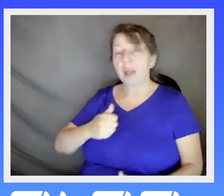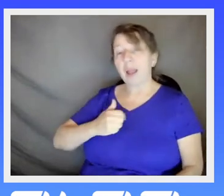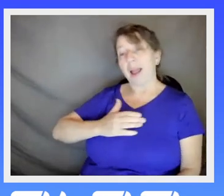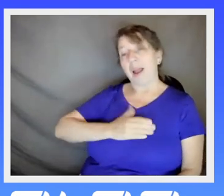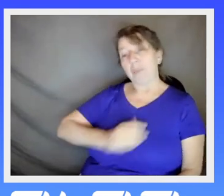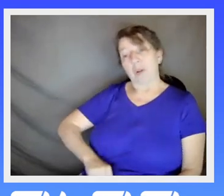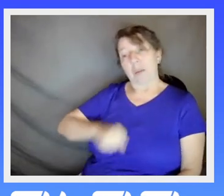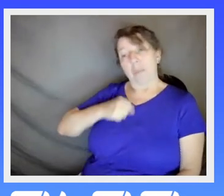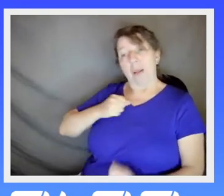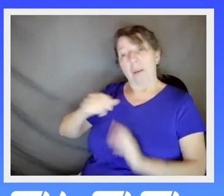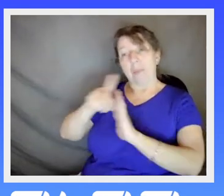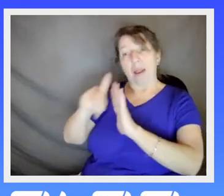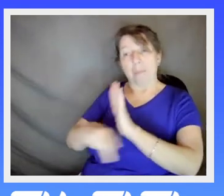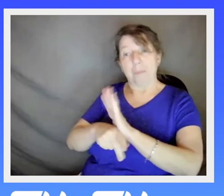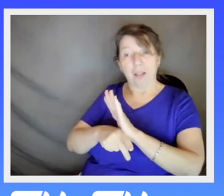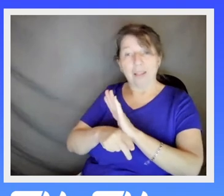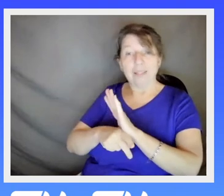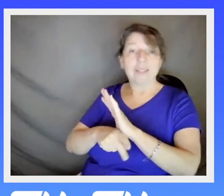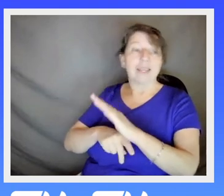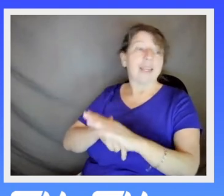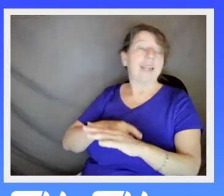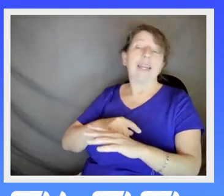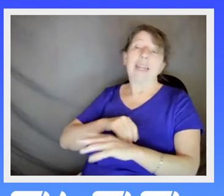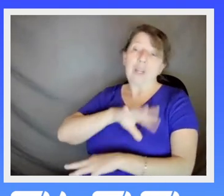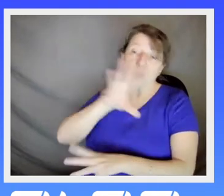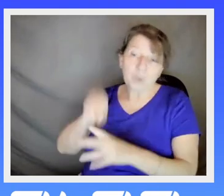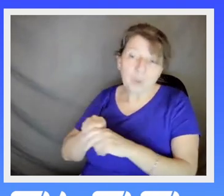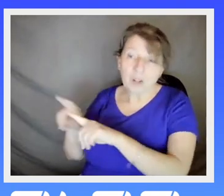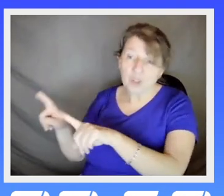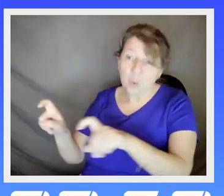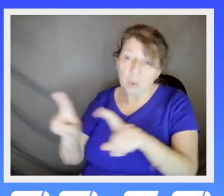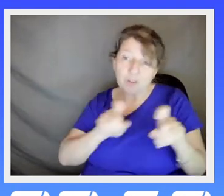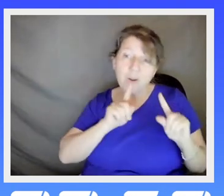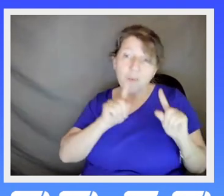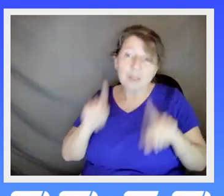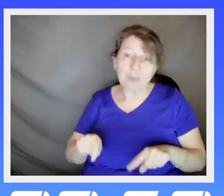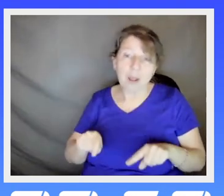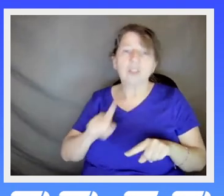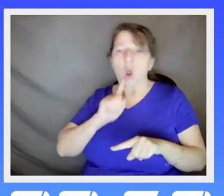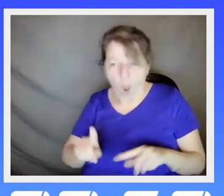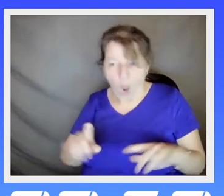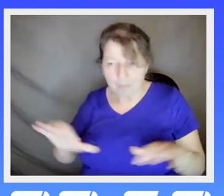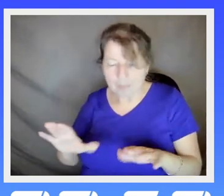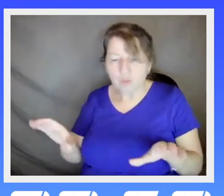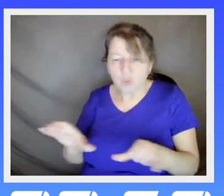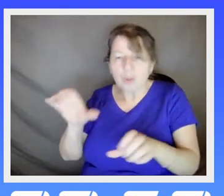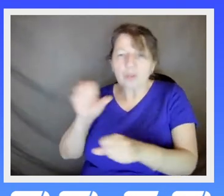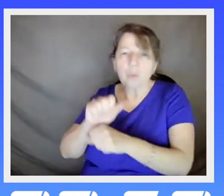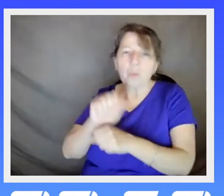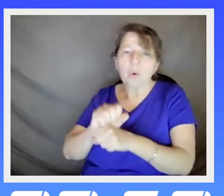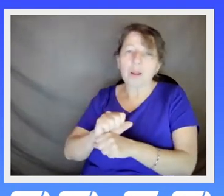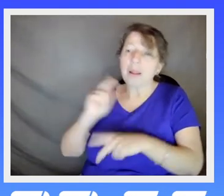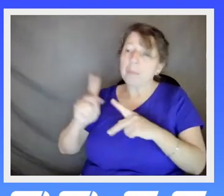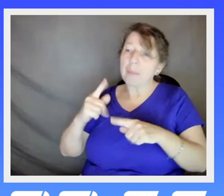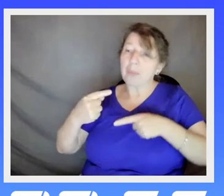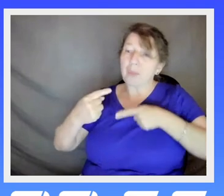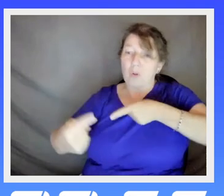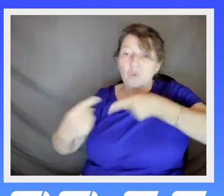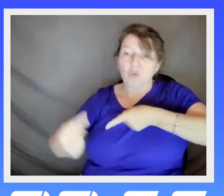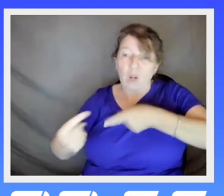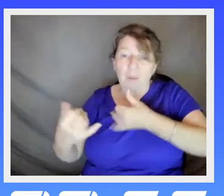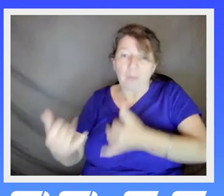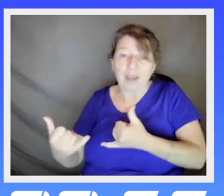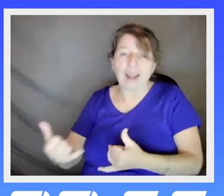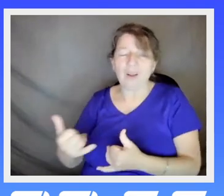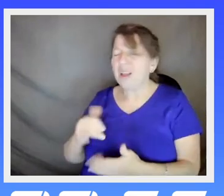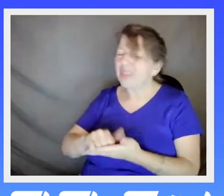issues, including the questionnaire response, was informed by folks who are doing the work currently, who are struggling currently. That won't change going